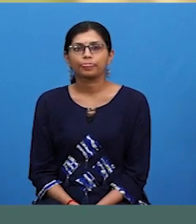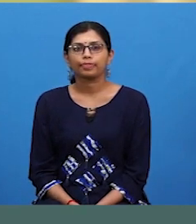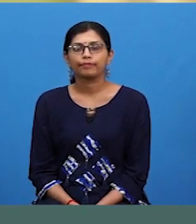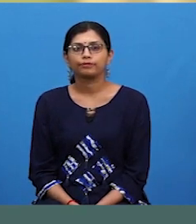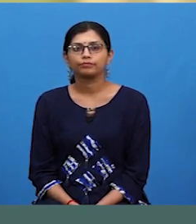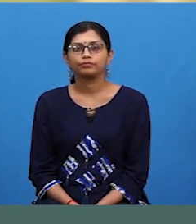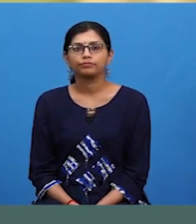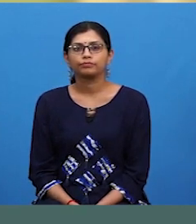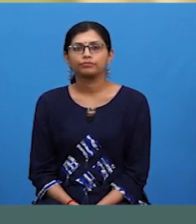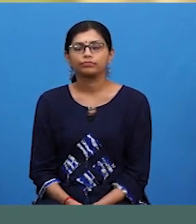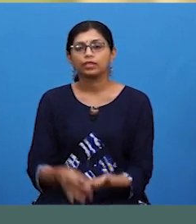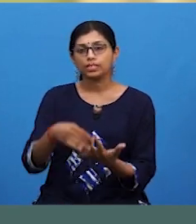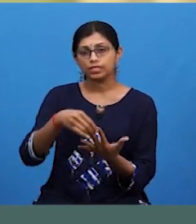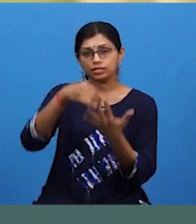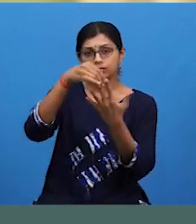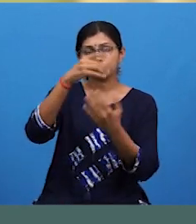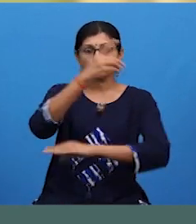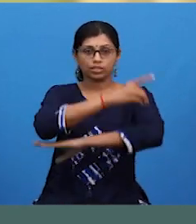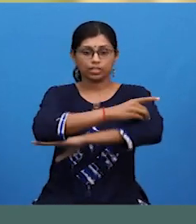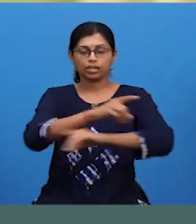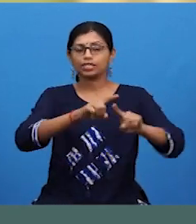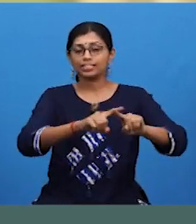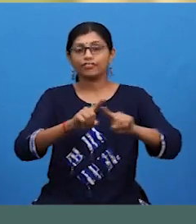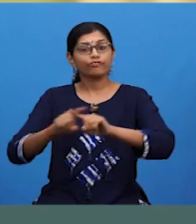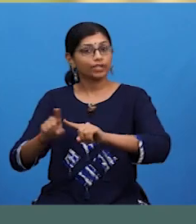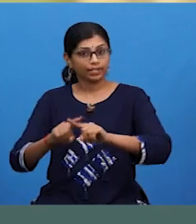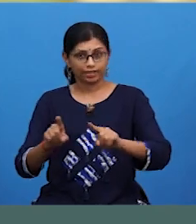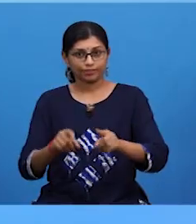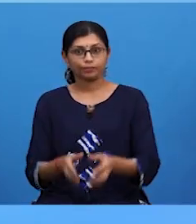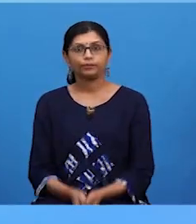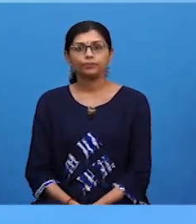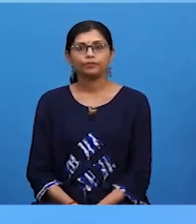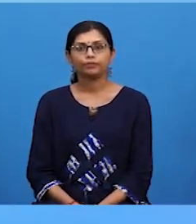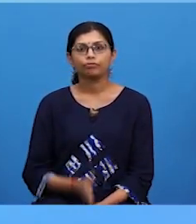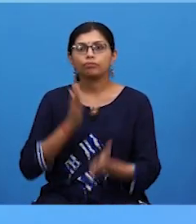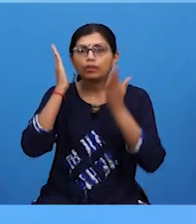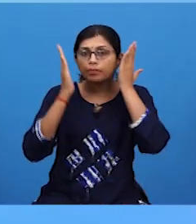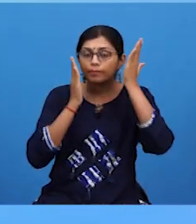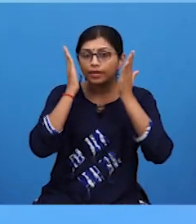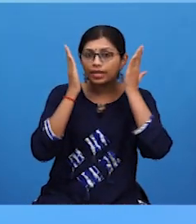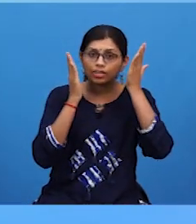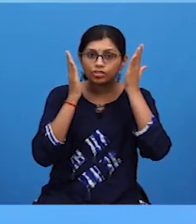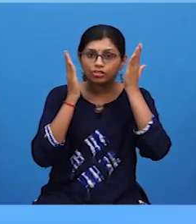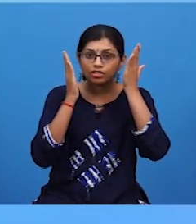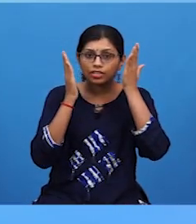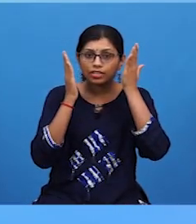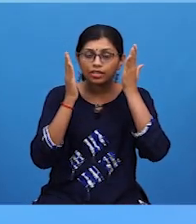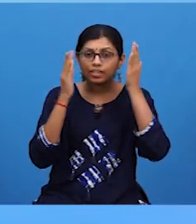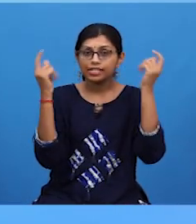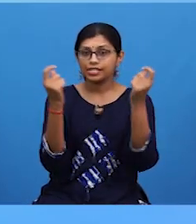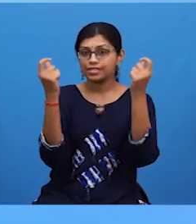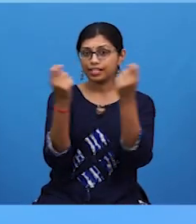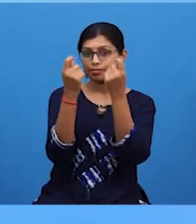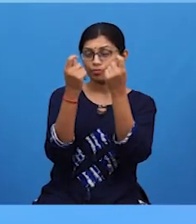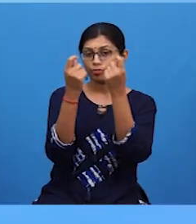These special days also differ from each country. For example, Malaysia celebrates Independence Day